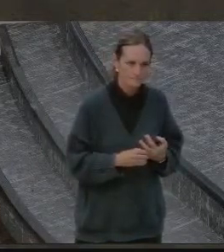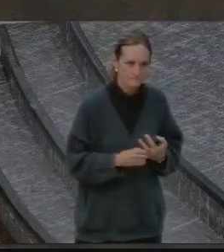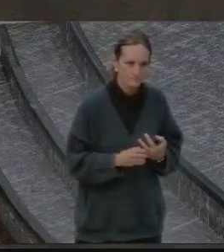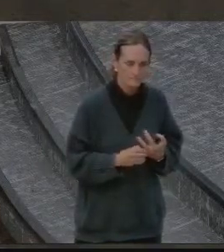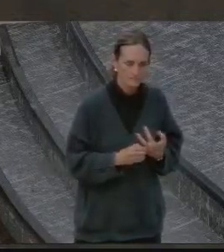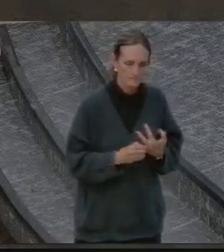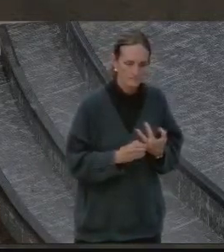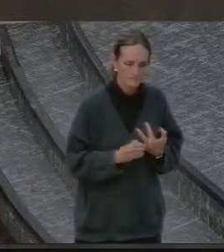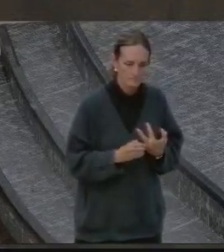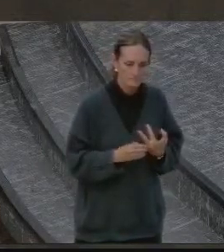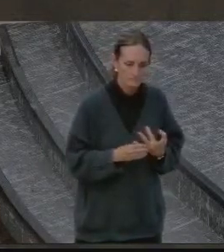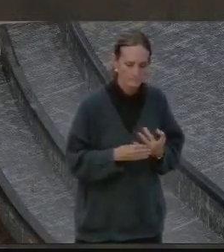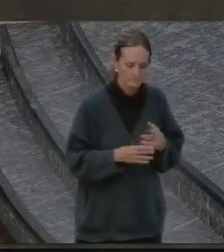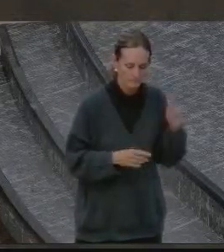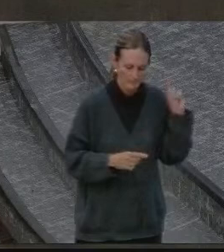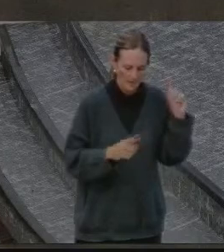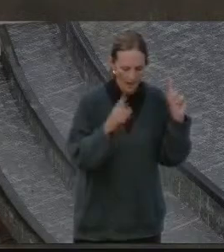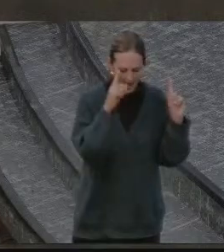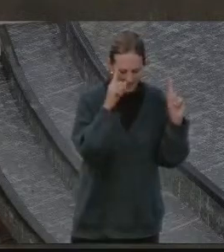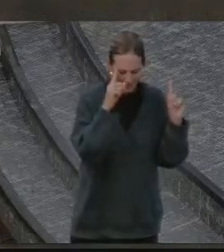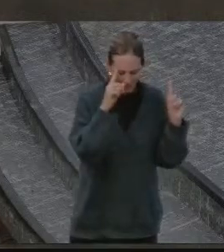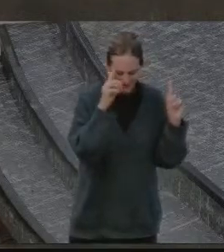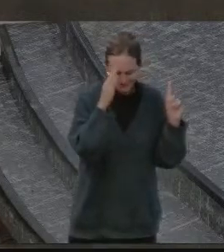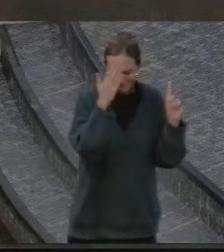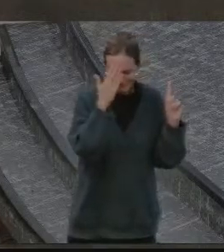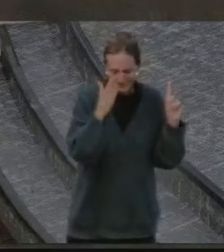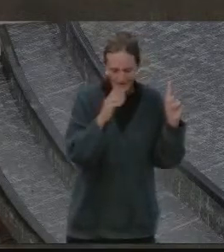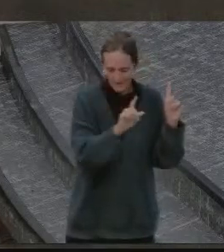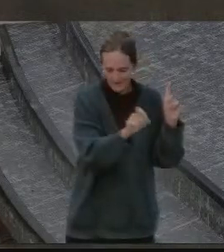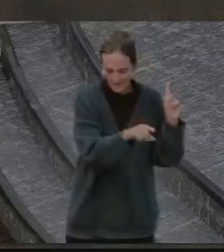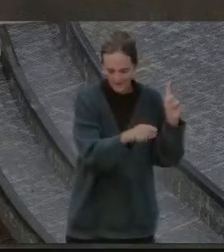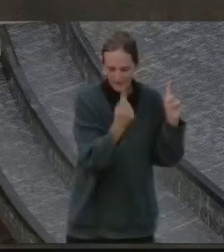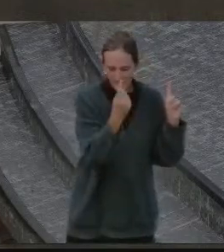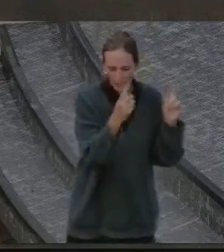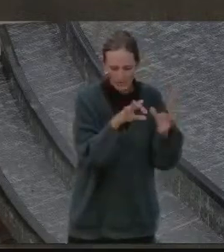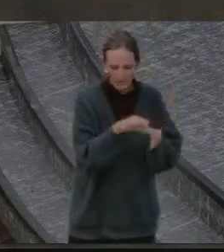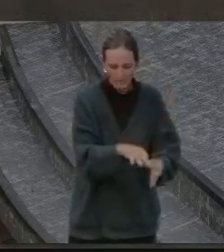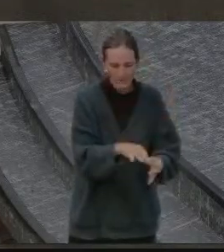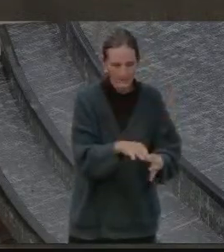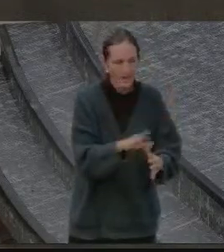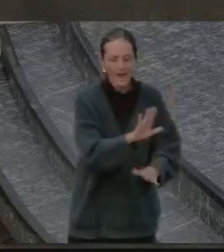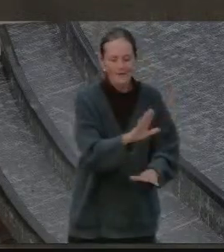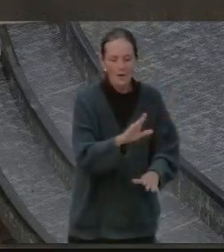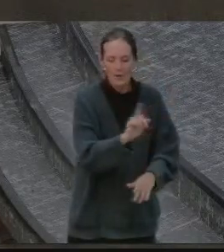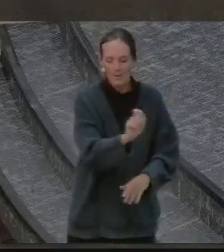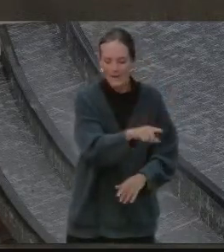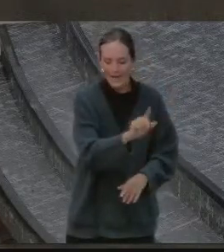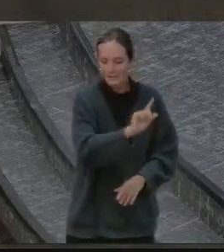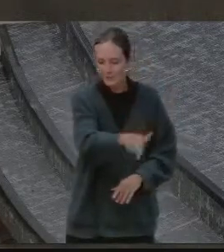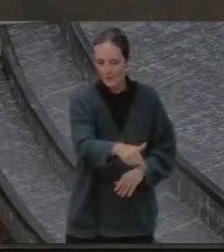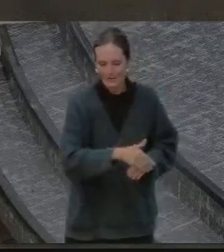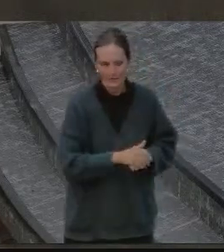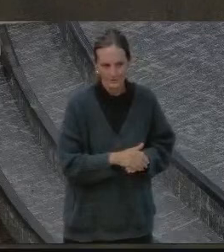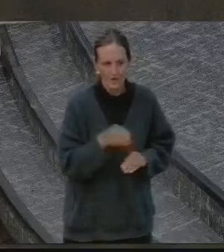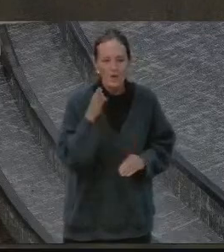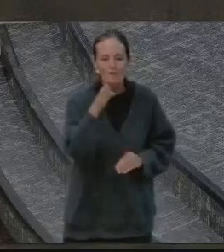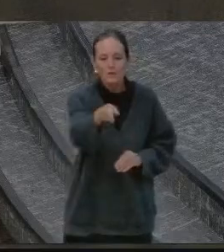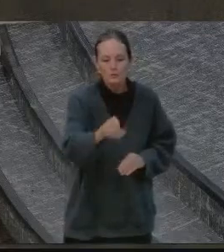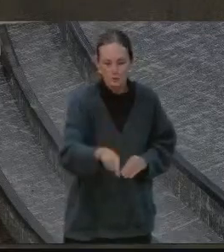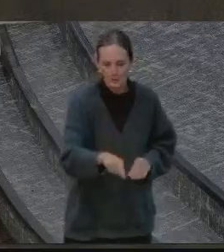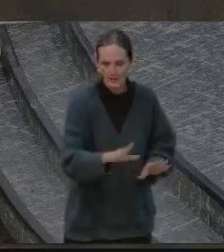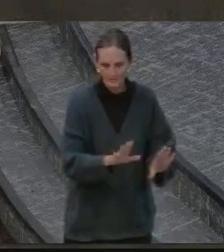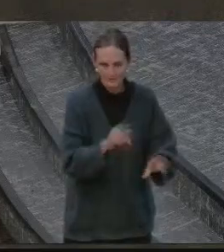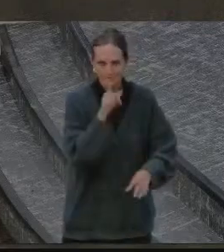I just thought about it. I'll ask you this question because it's about one of your slides offline. I'll ask you about the future needs. But I wanted to